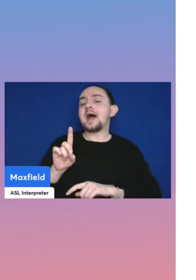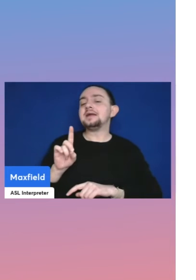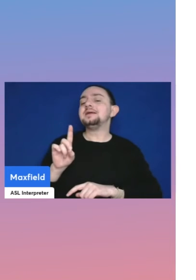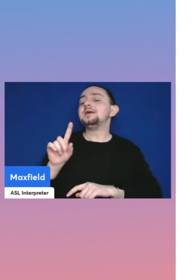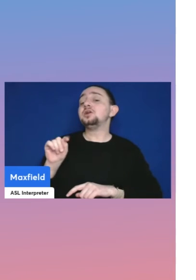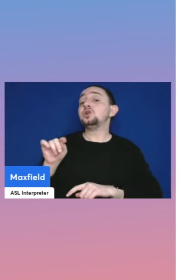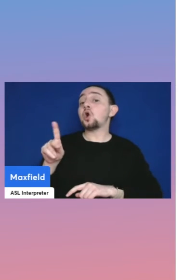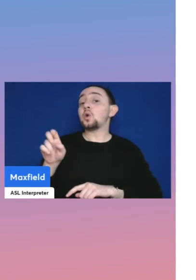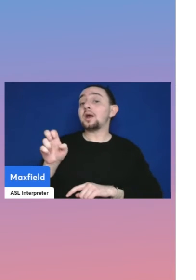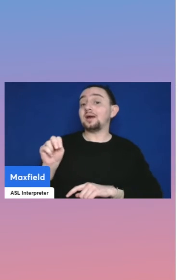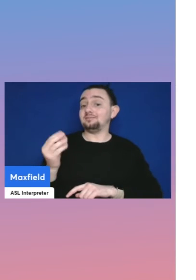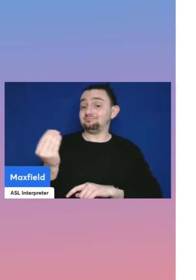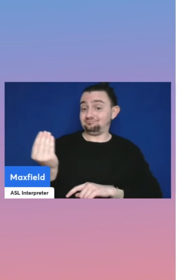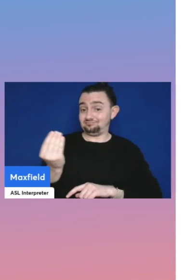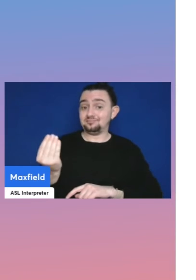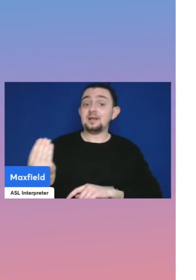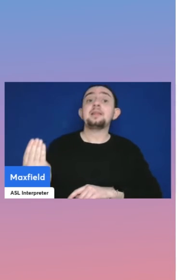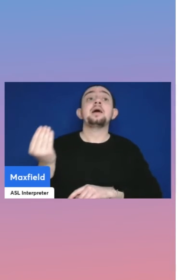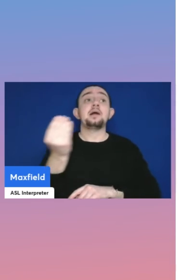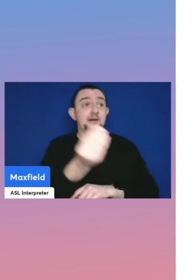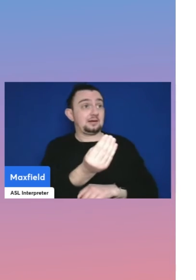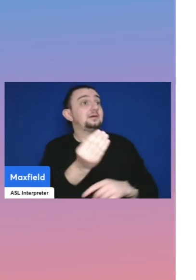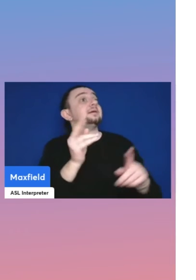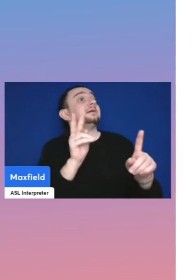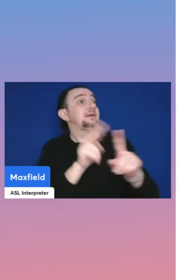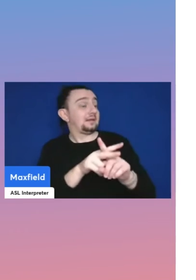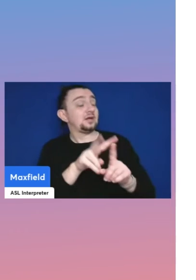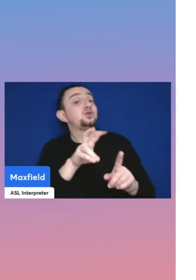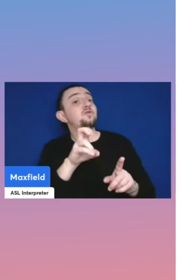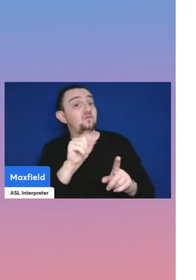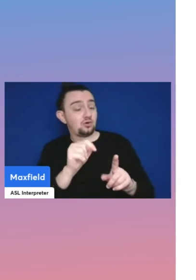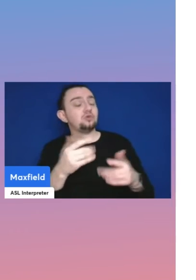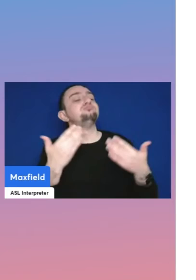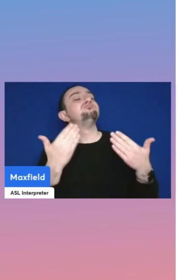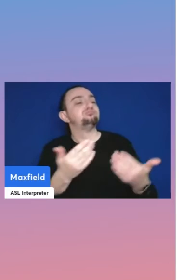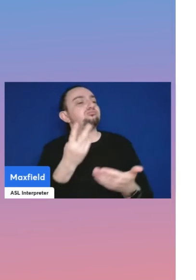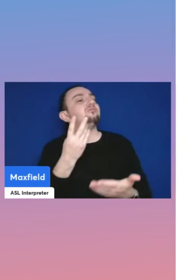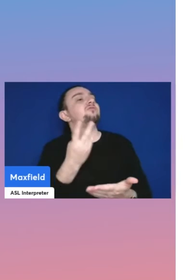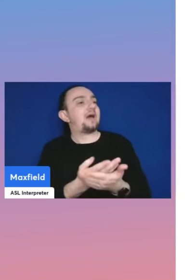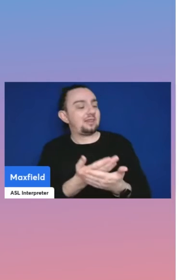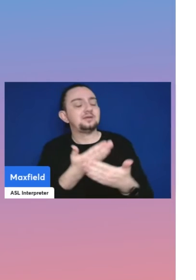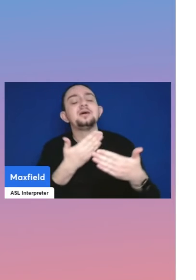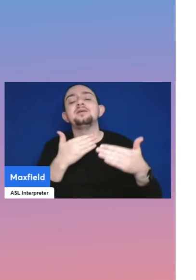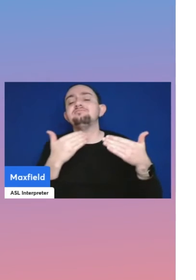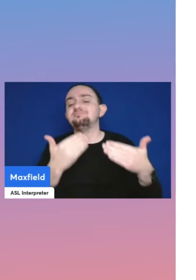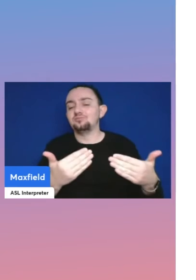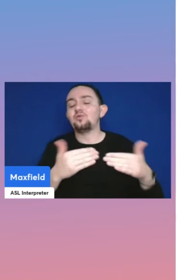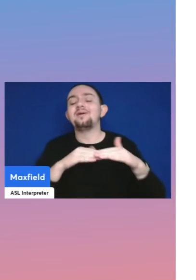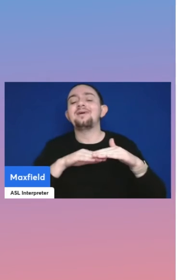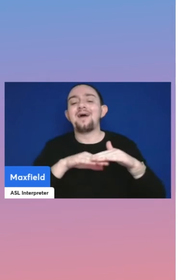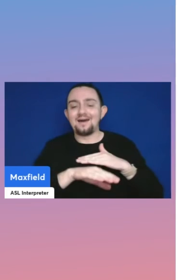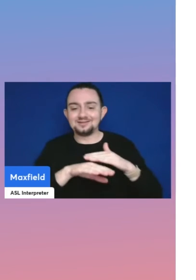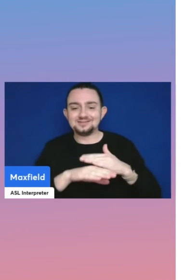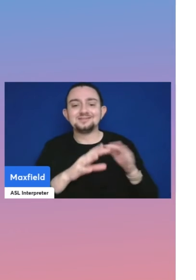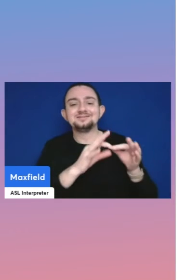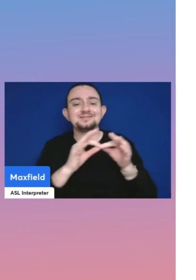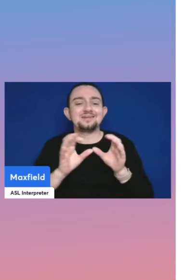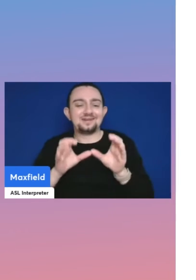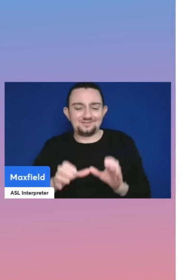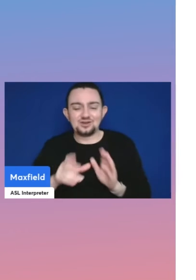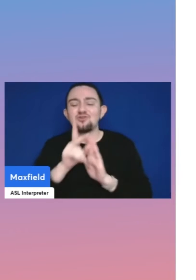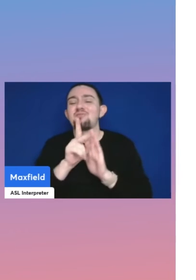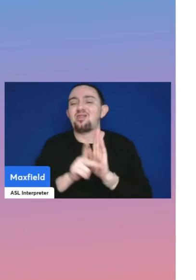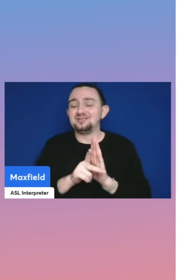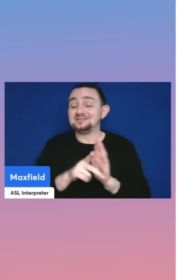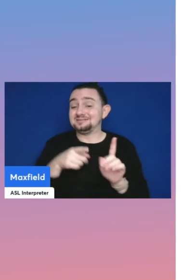Vault, which validates it and grants access based on the configured policies. This flow is